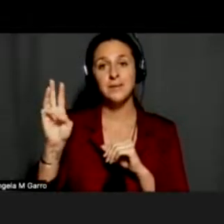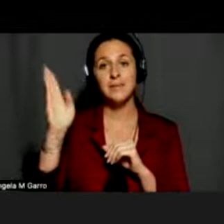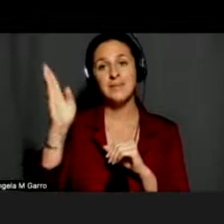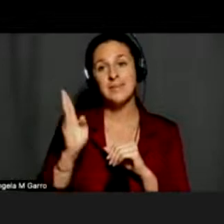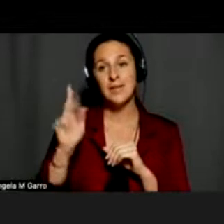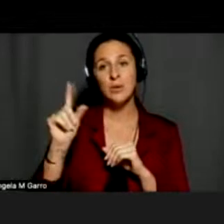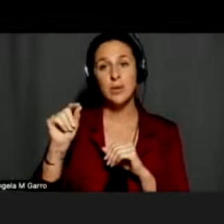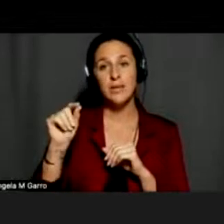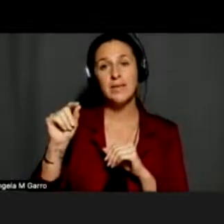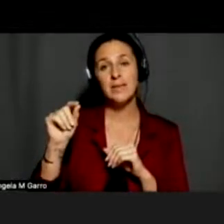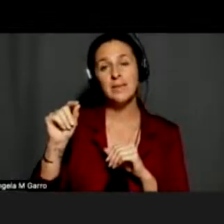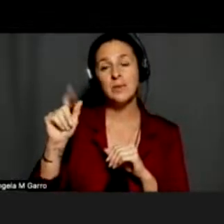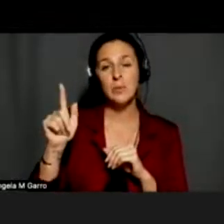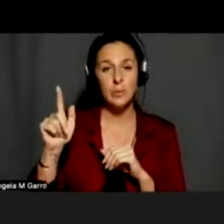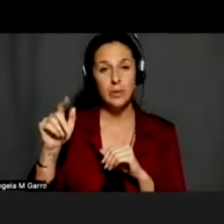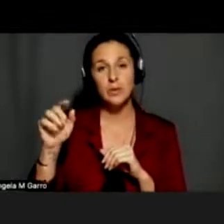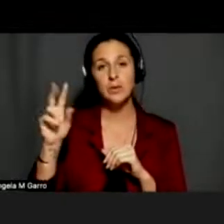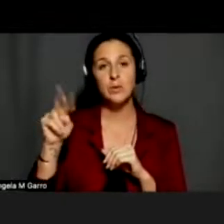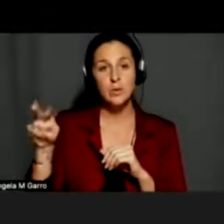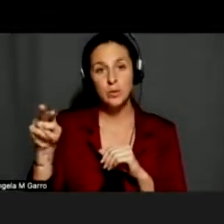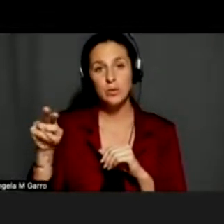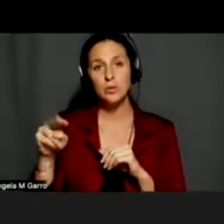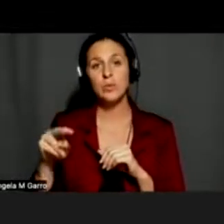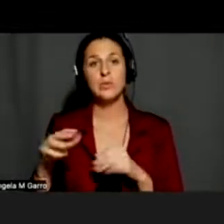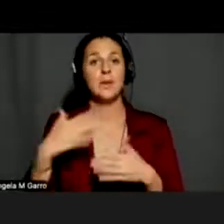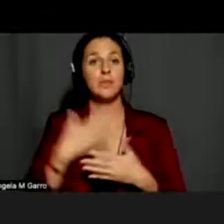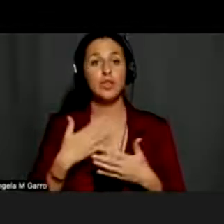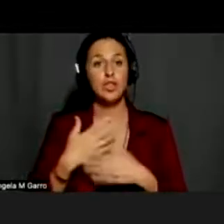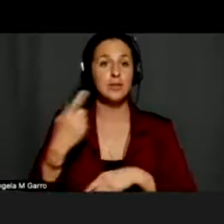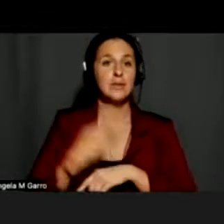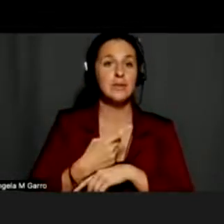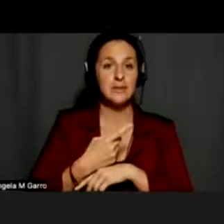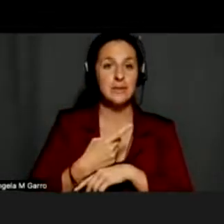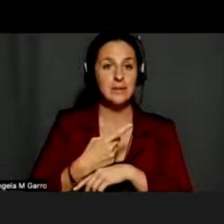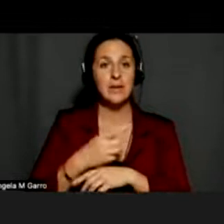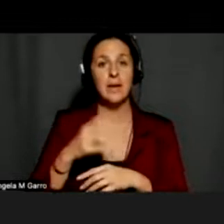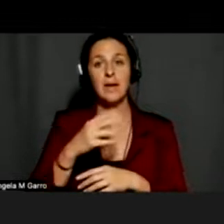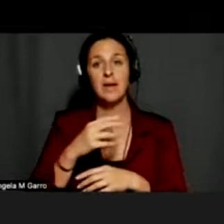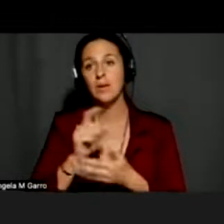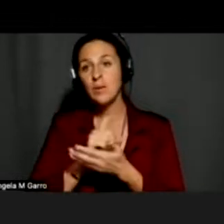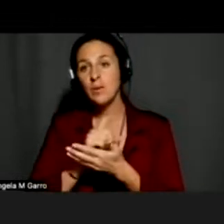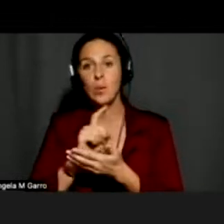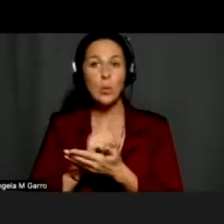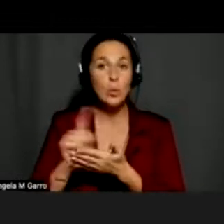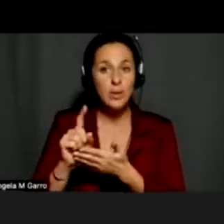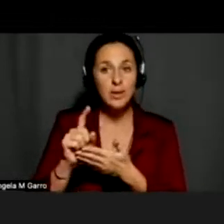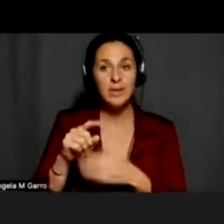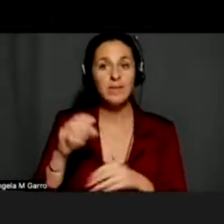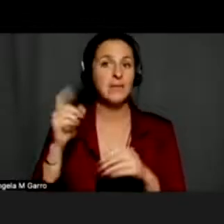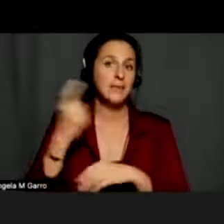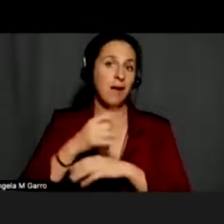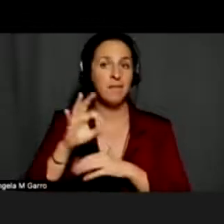26/2122, certificated employee appreciation week and day of the teacher. Maybe this is one we could read out loud if we all pull up